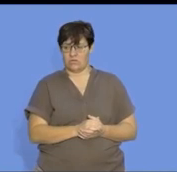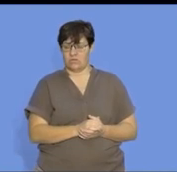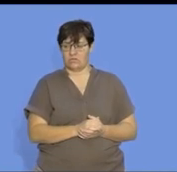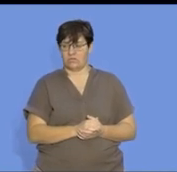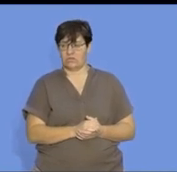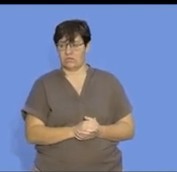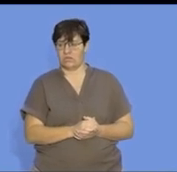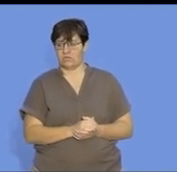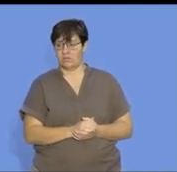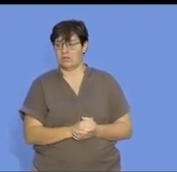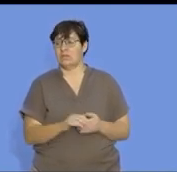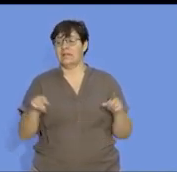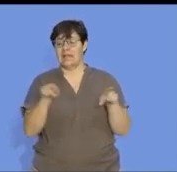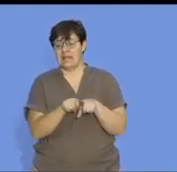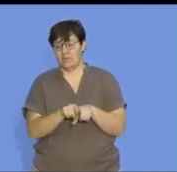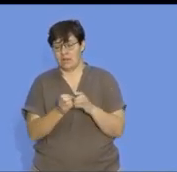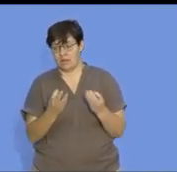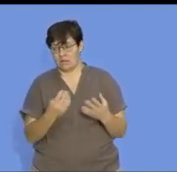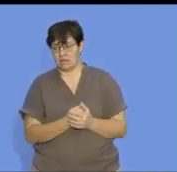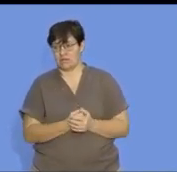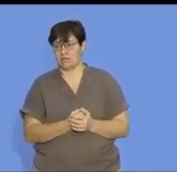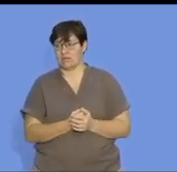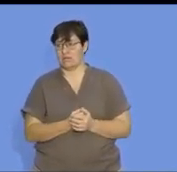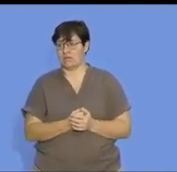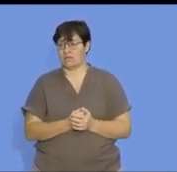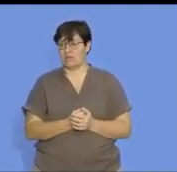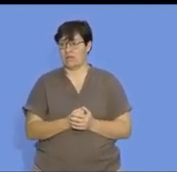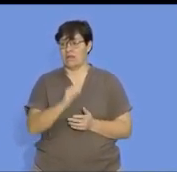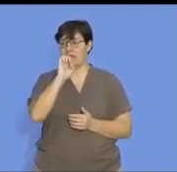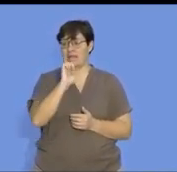That's going to be equal to the potential